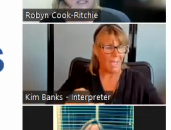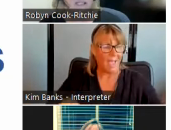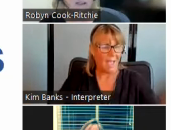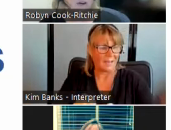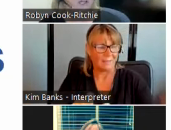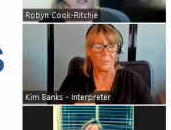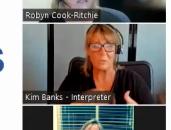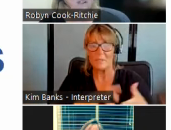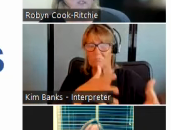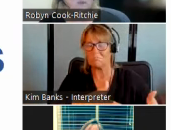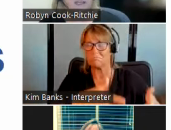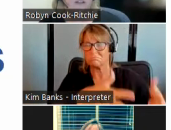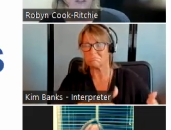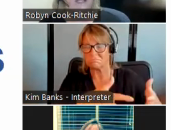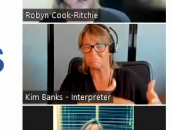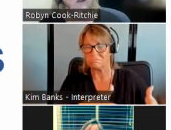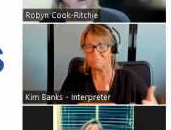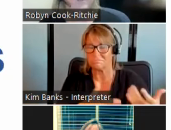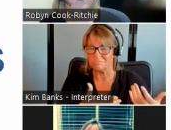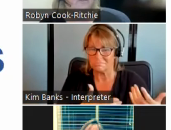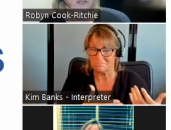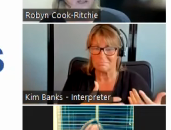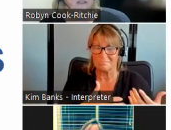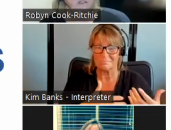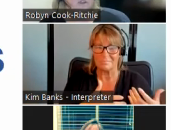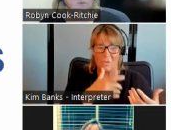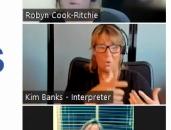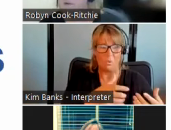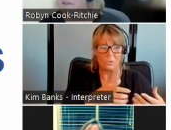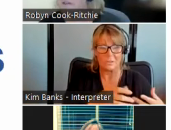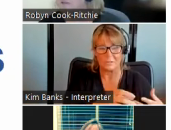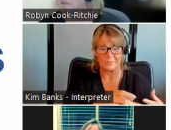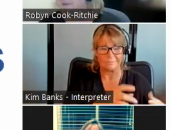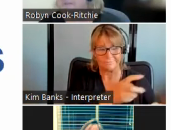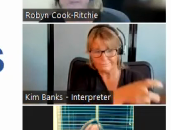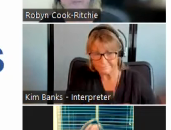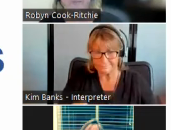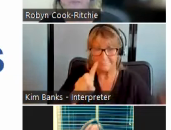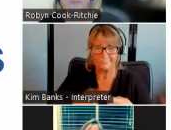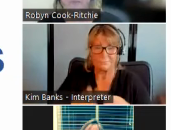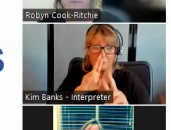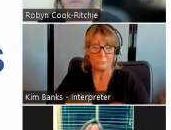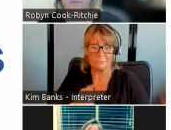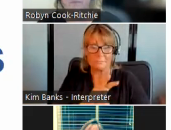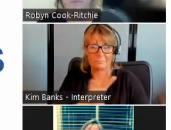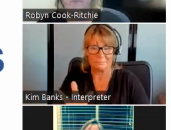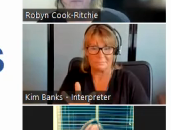just sitting there. It's not doing anything. It's not going to feed into your report 64.